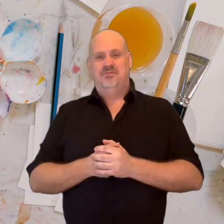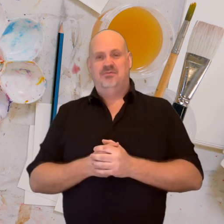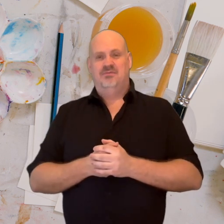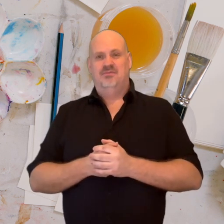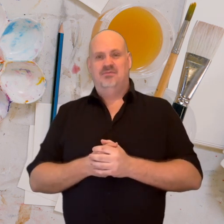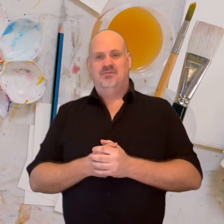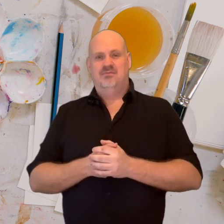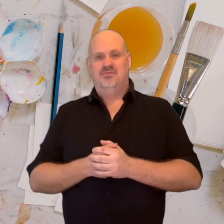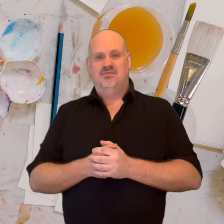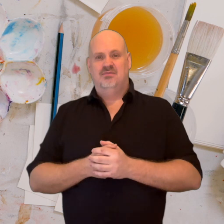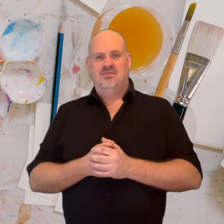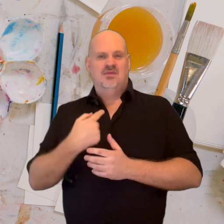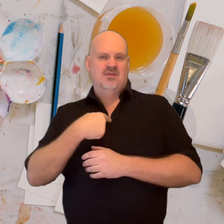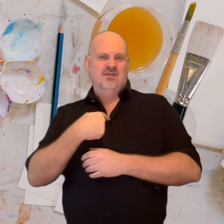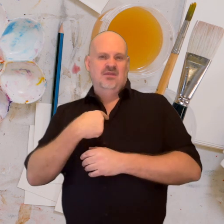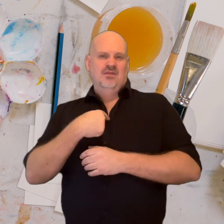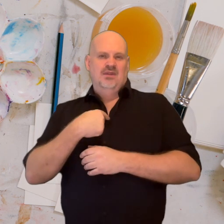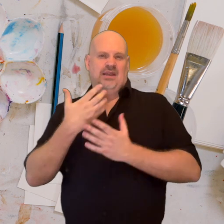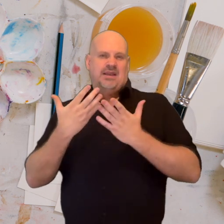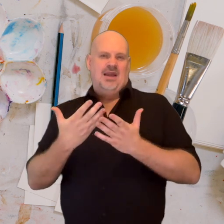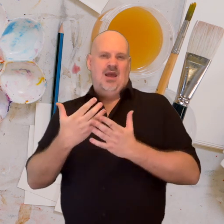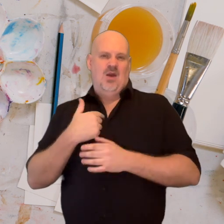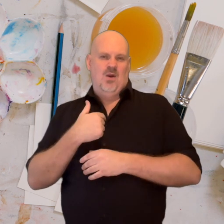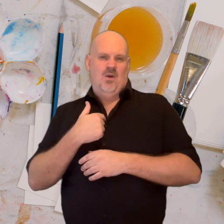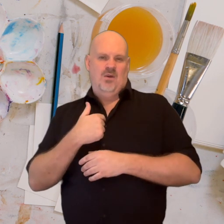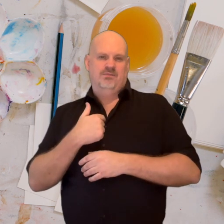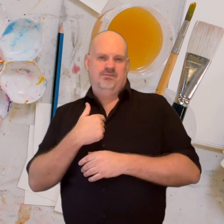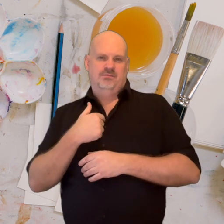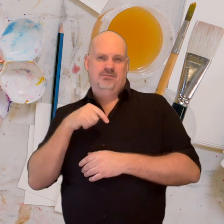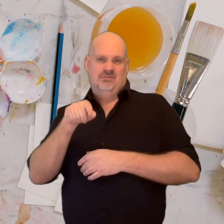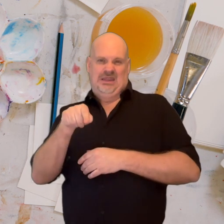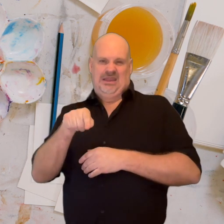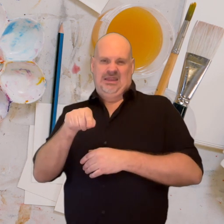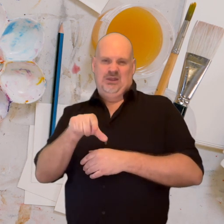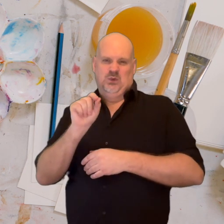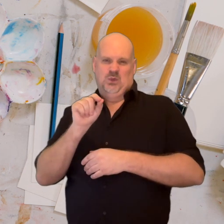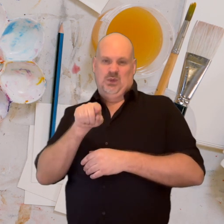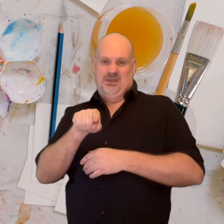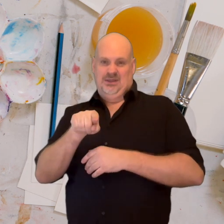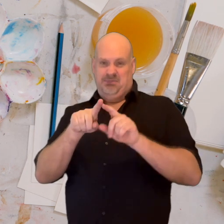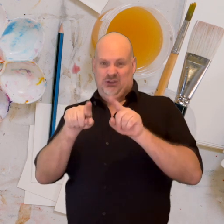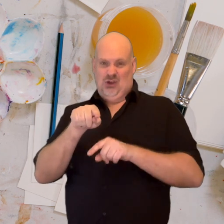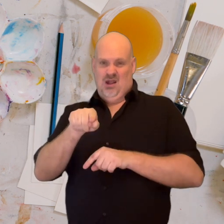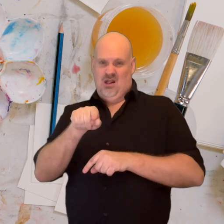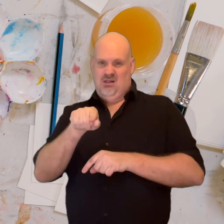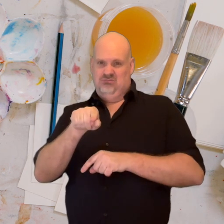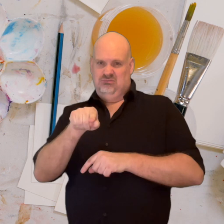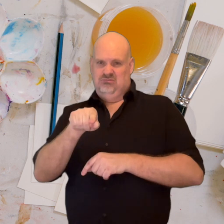going to go down this pathway now with this next picture.